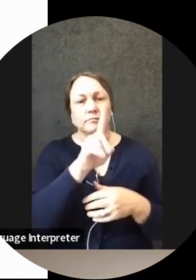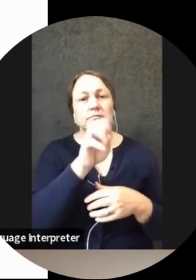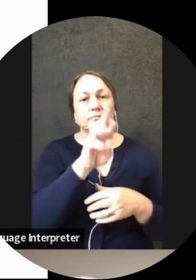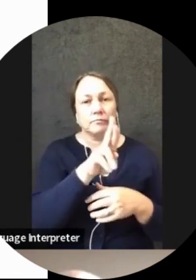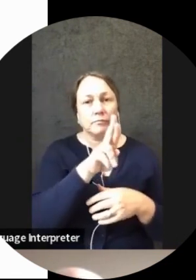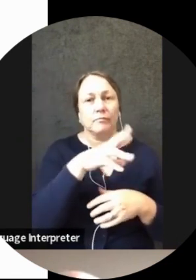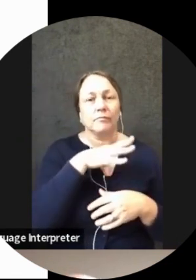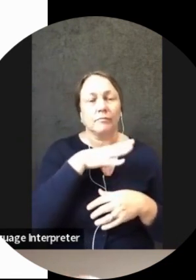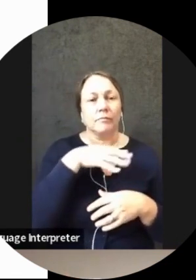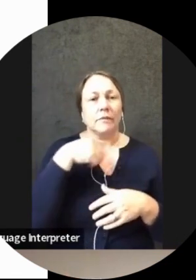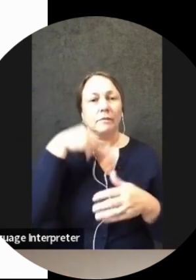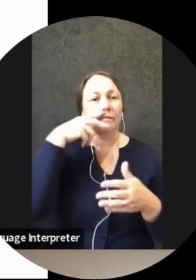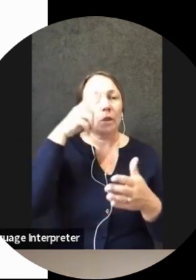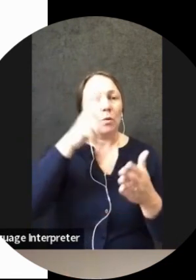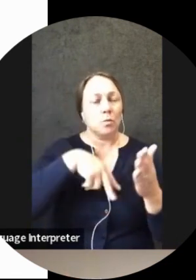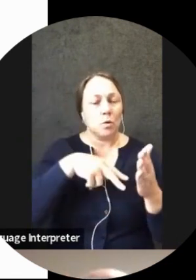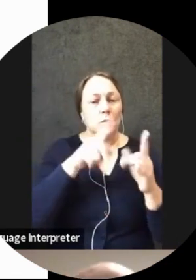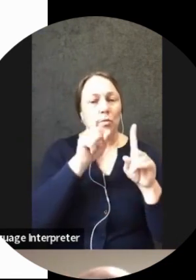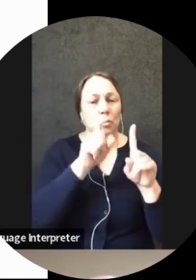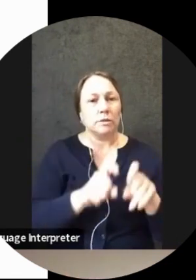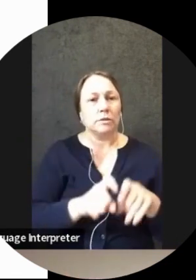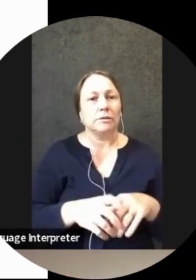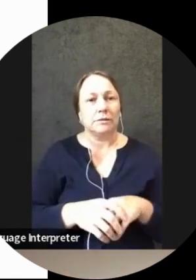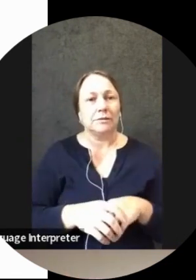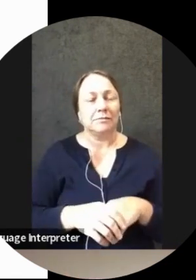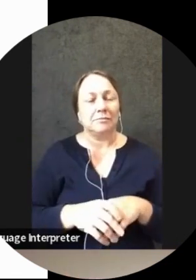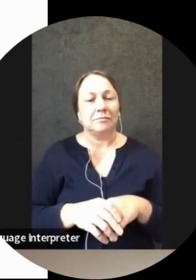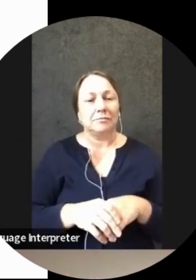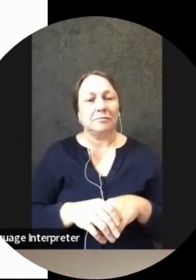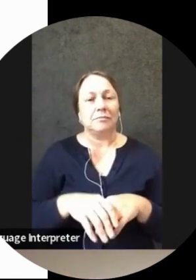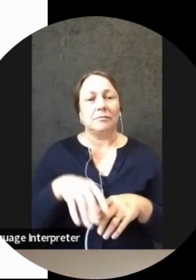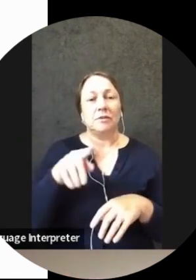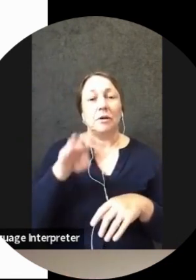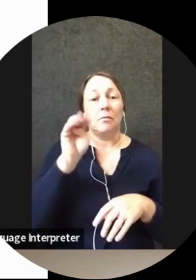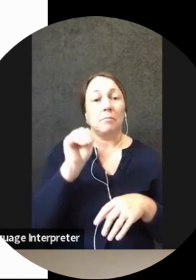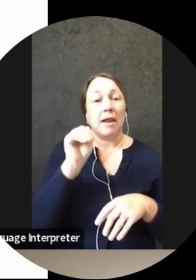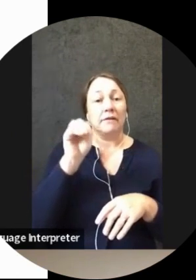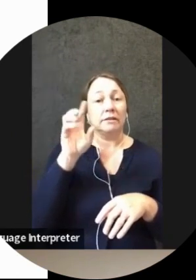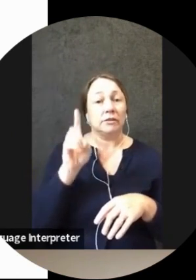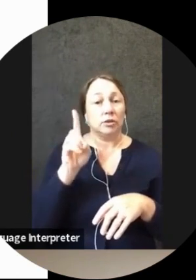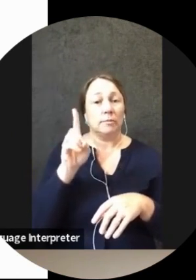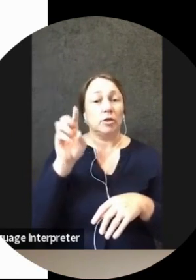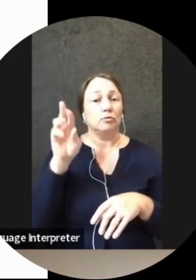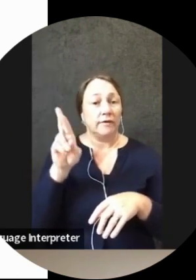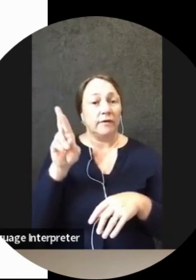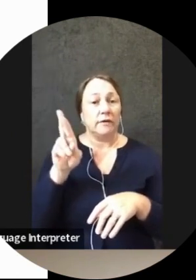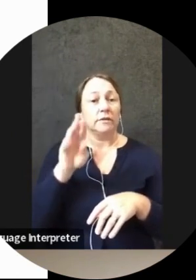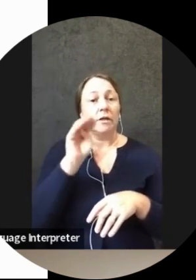I'll read the questions. Okay. So a manifestation determination review, or an MDR,